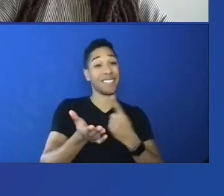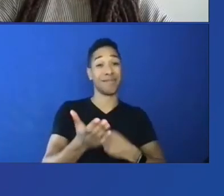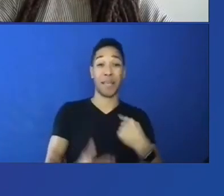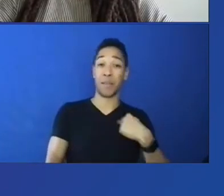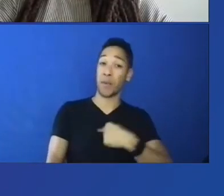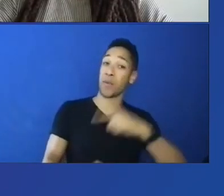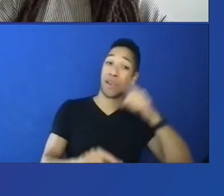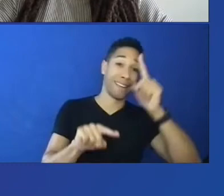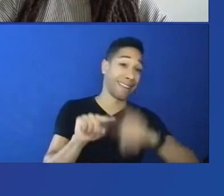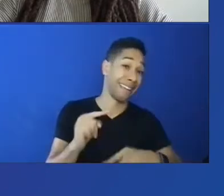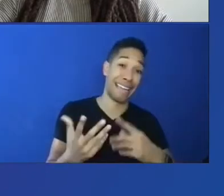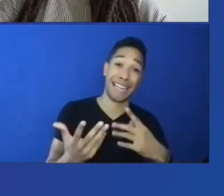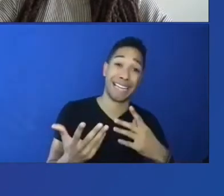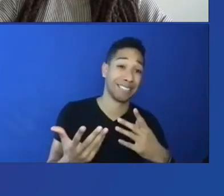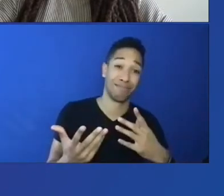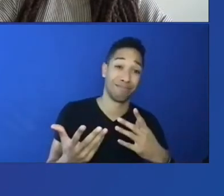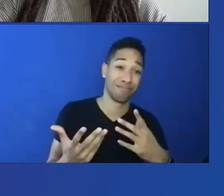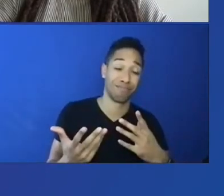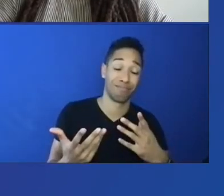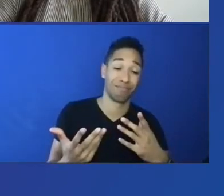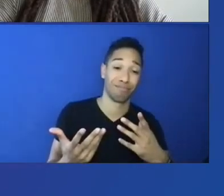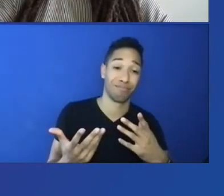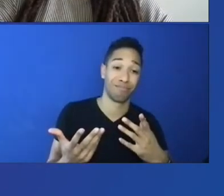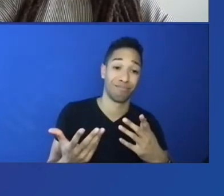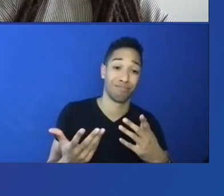luxury of